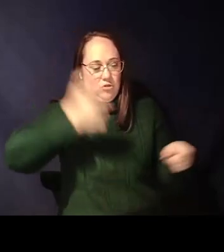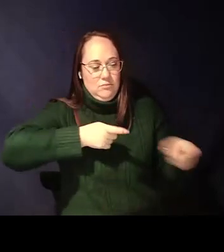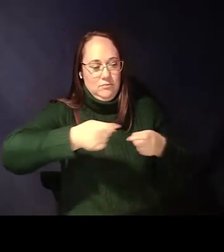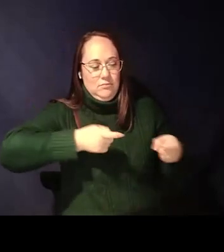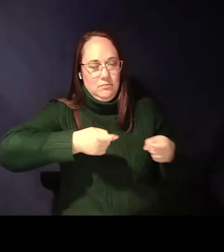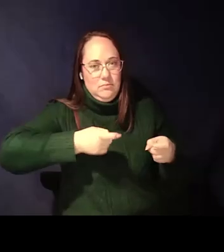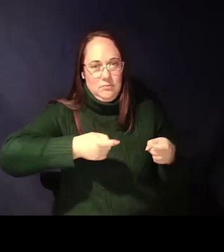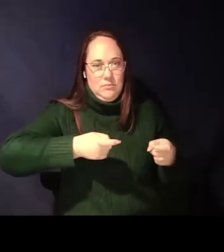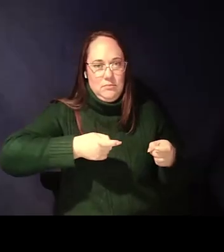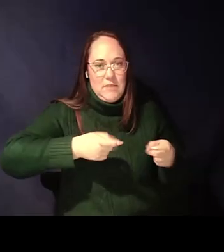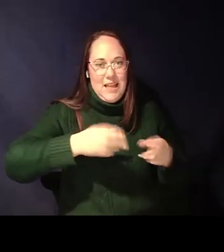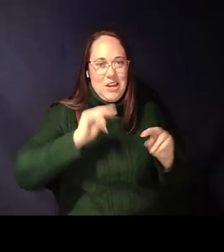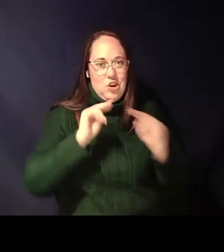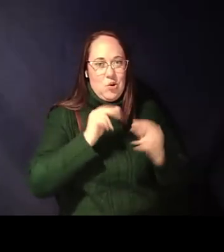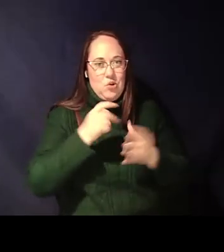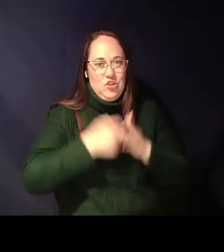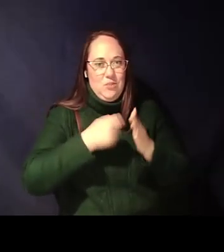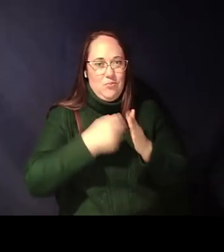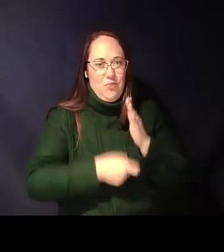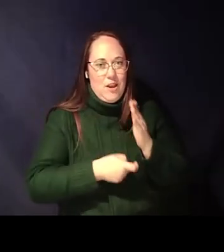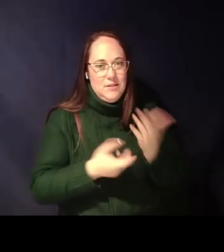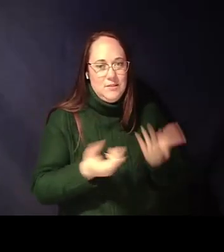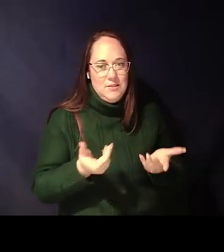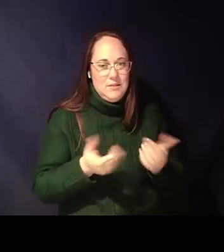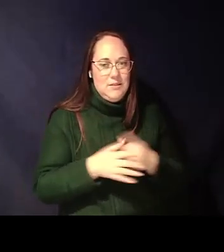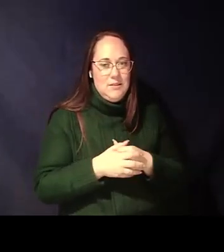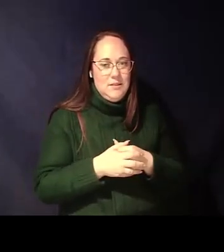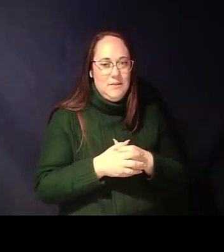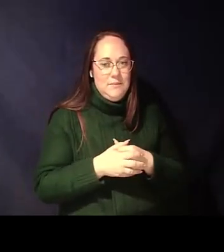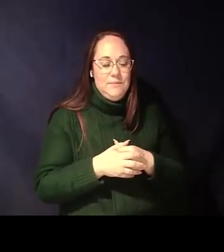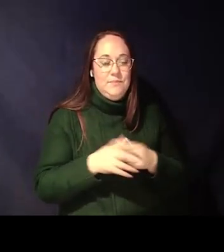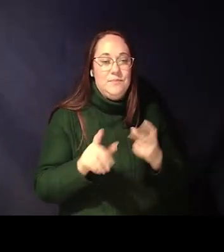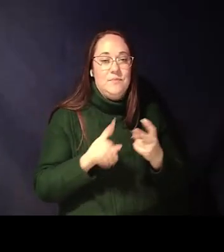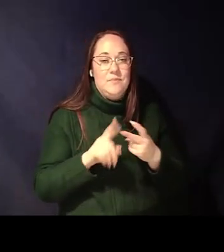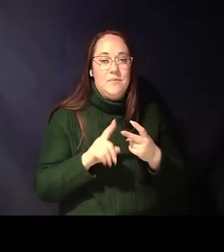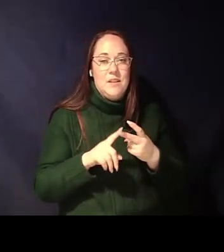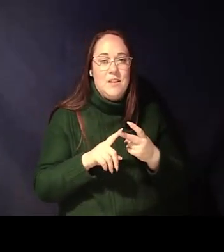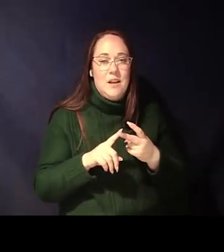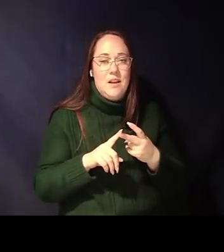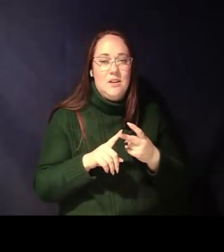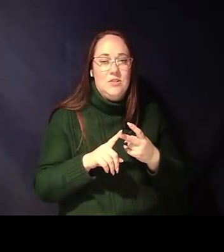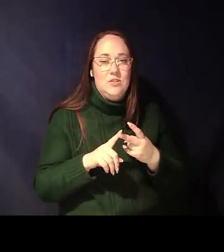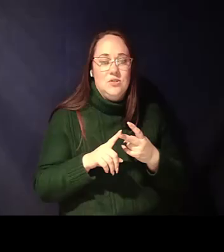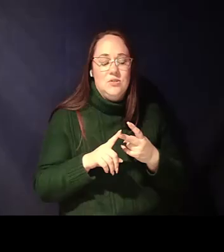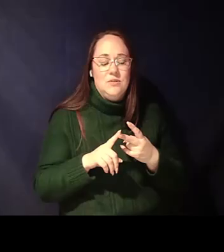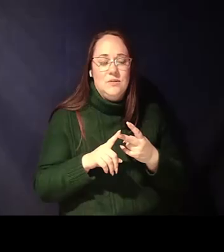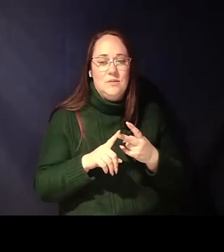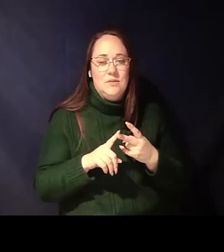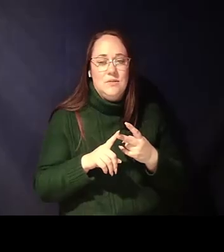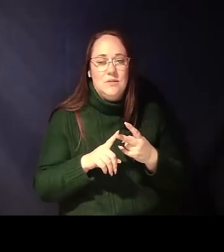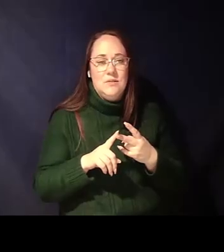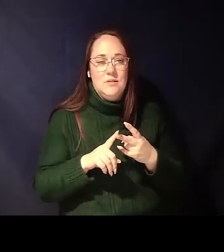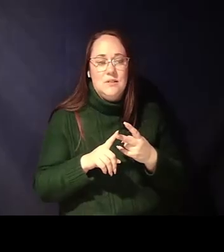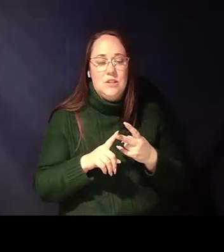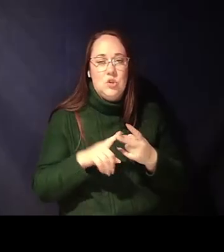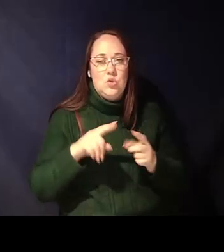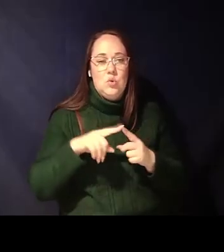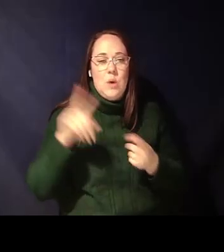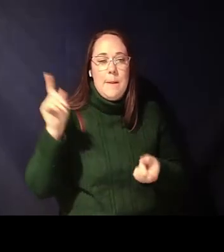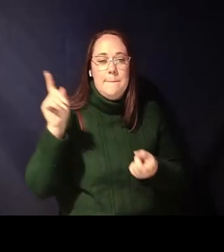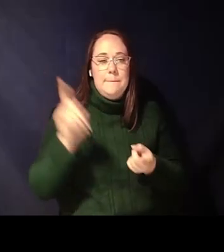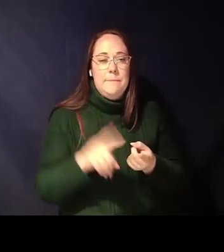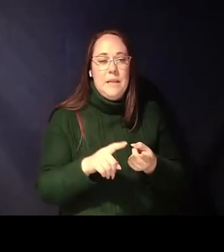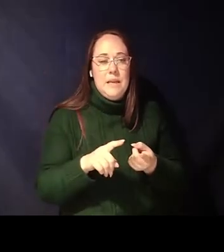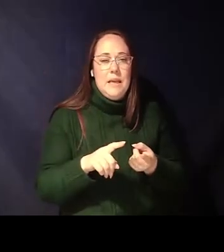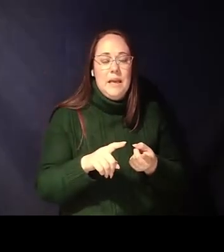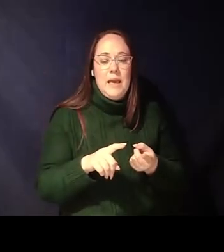to negotiate the price like every other nation does. The second is to eliminate or to mitigate the